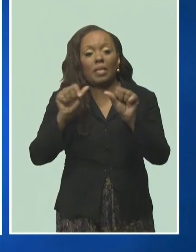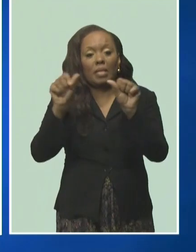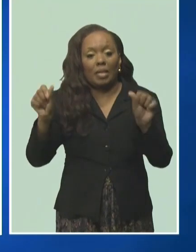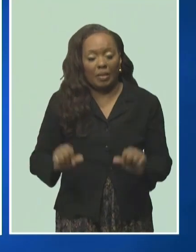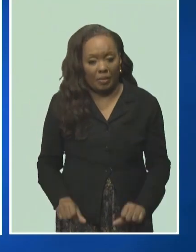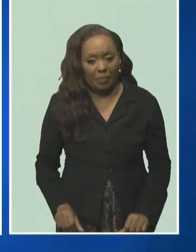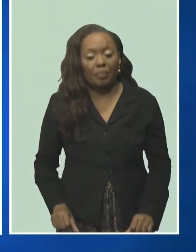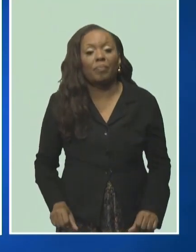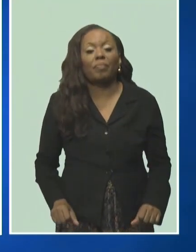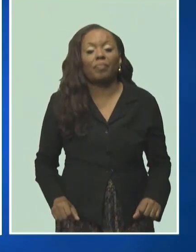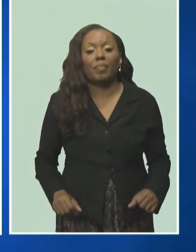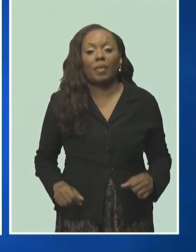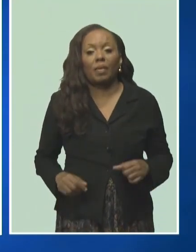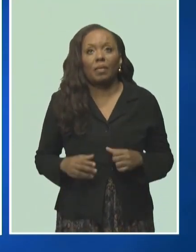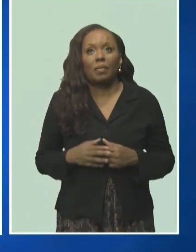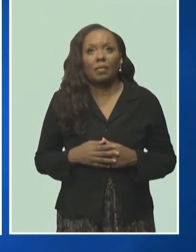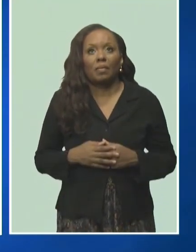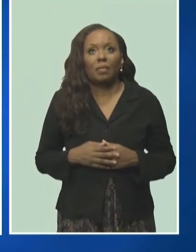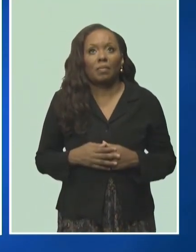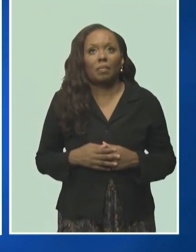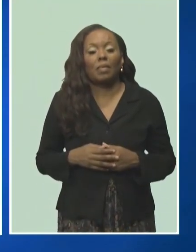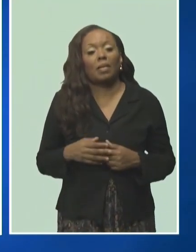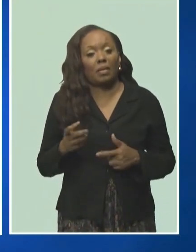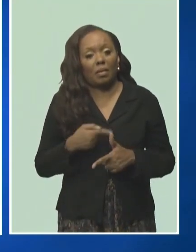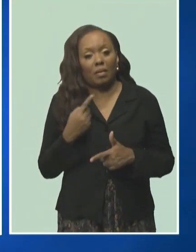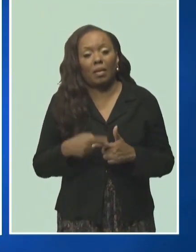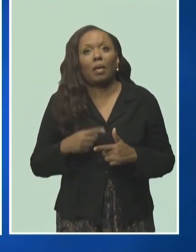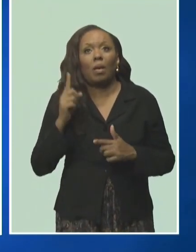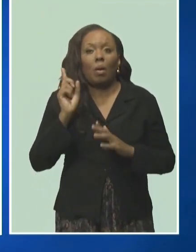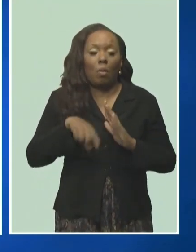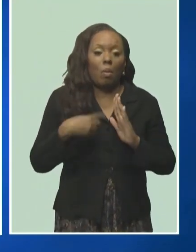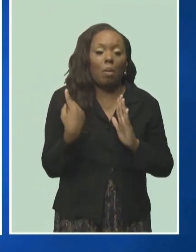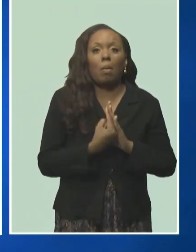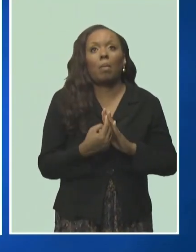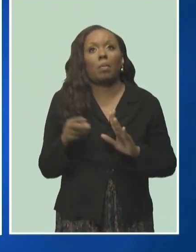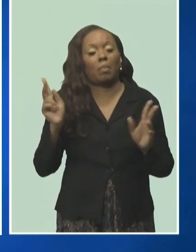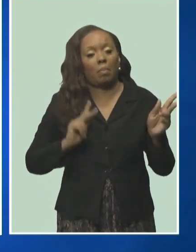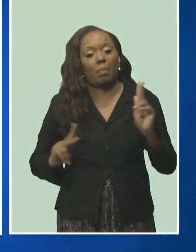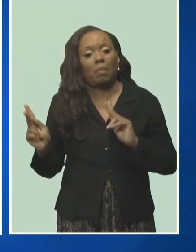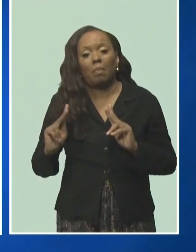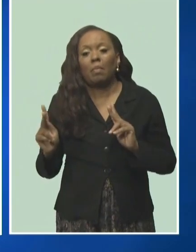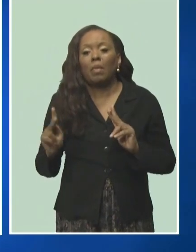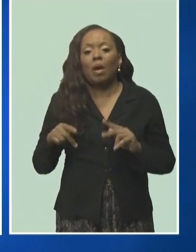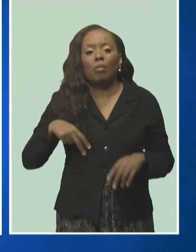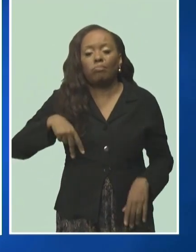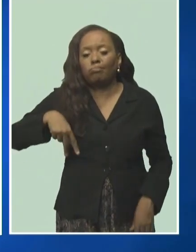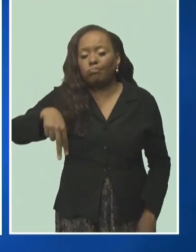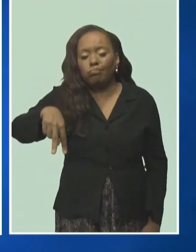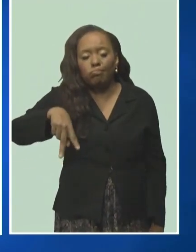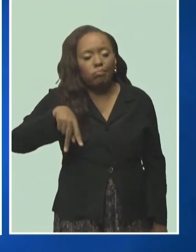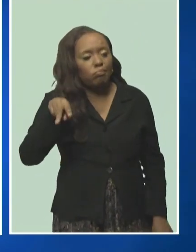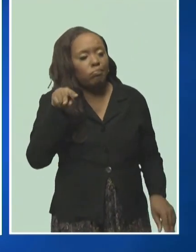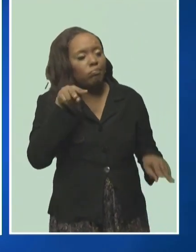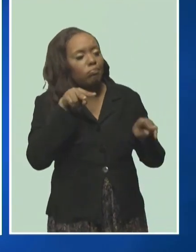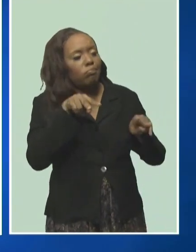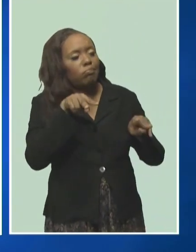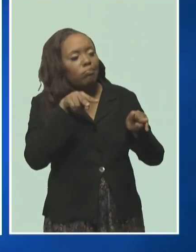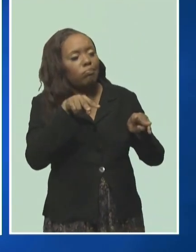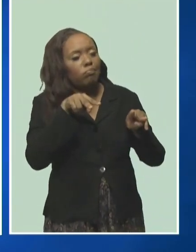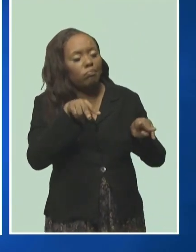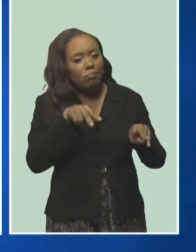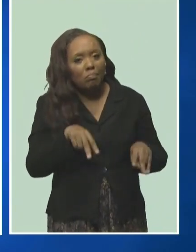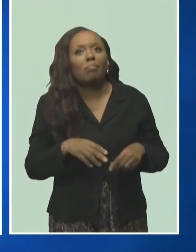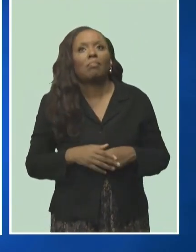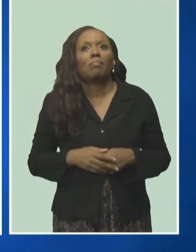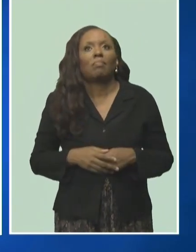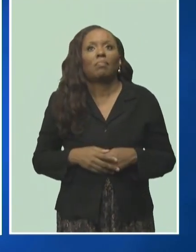then there will be just about an hour or so for people to stroll the space, and there'll be guided tours,